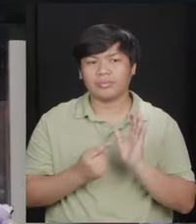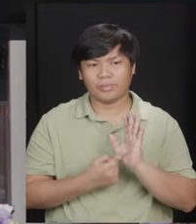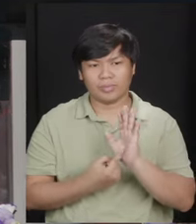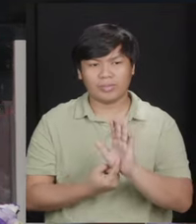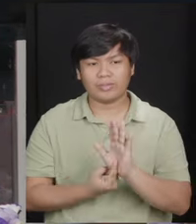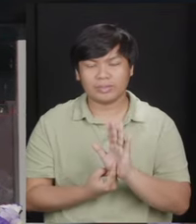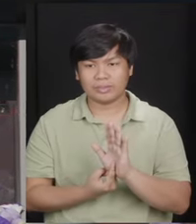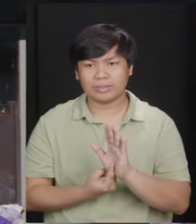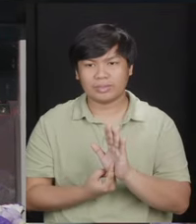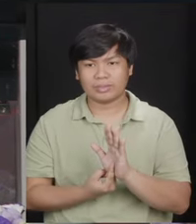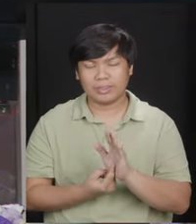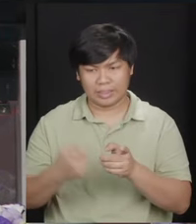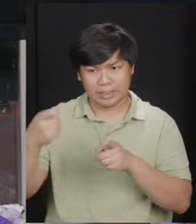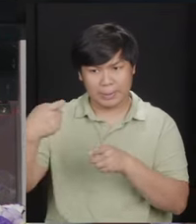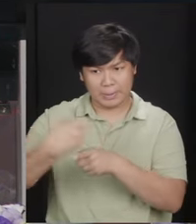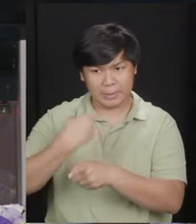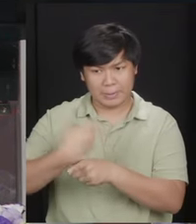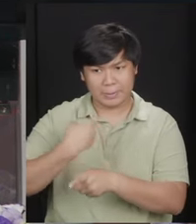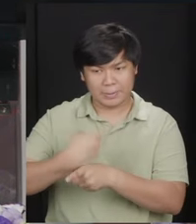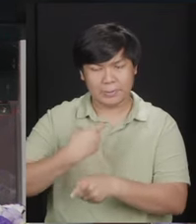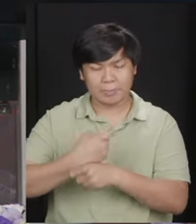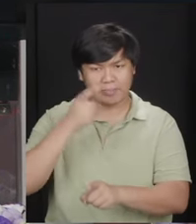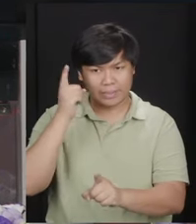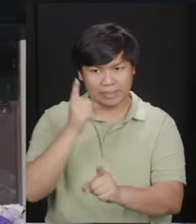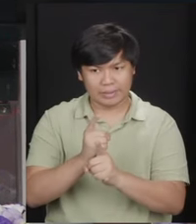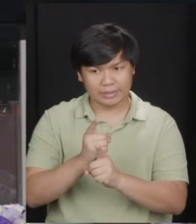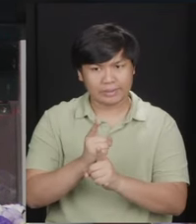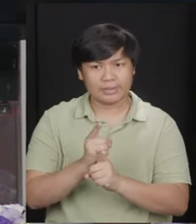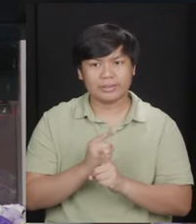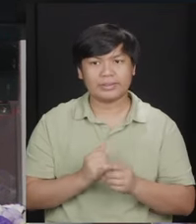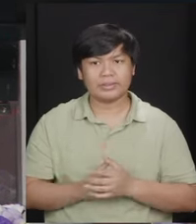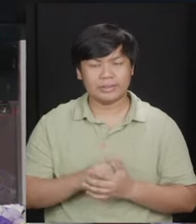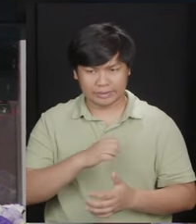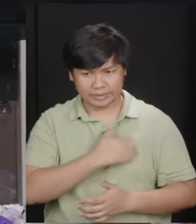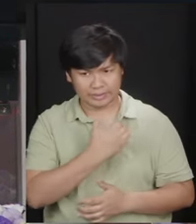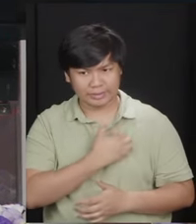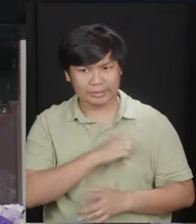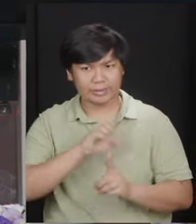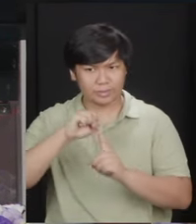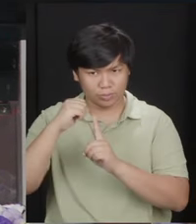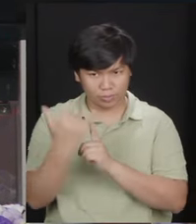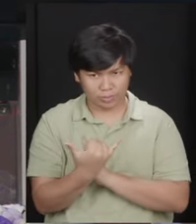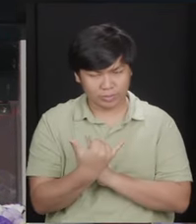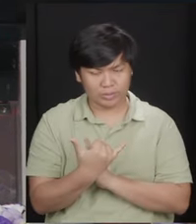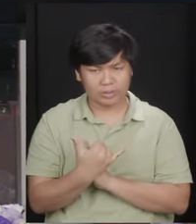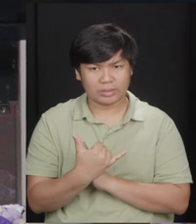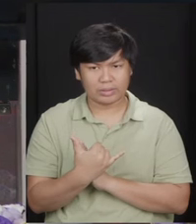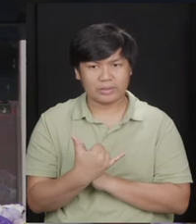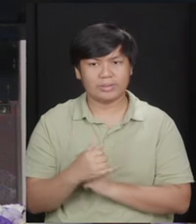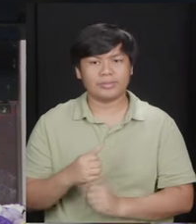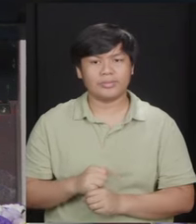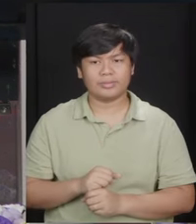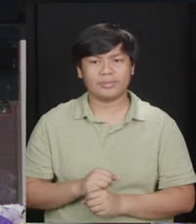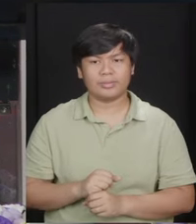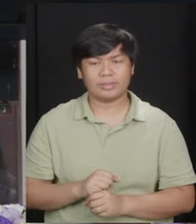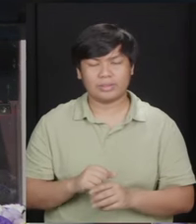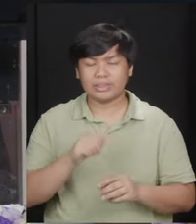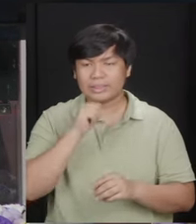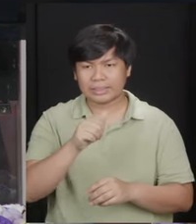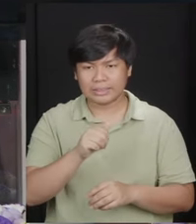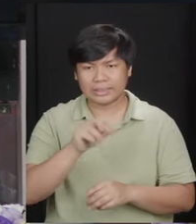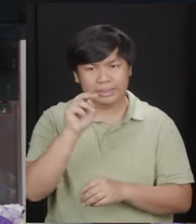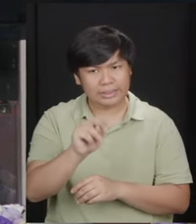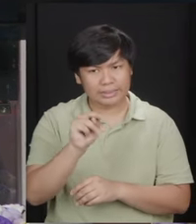recall, to persecution for righteousness that's emotional and social in nature. I opine that this is not